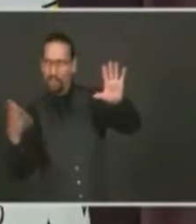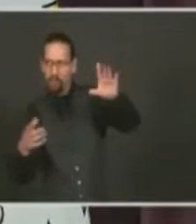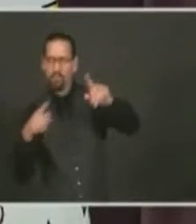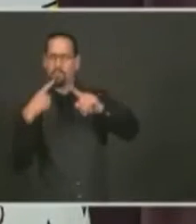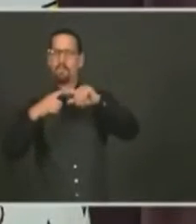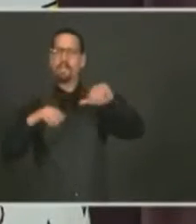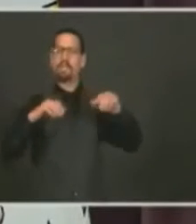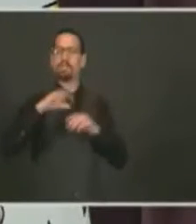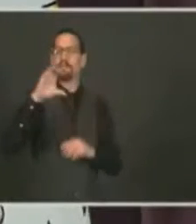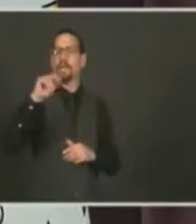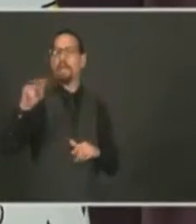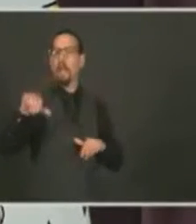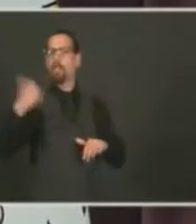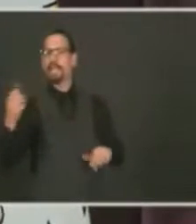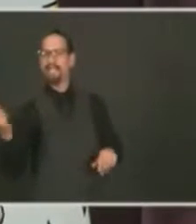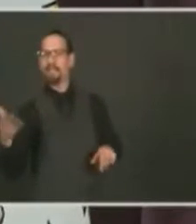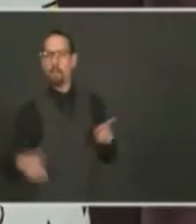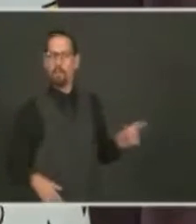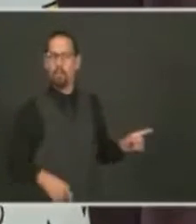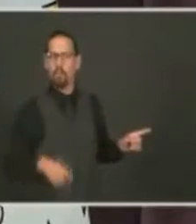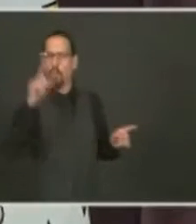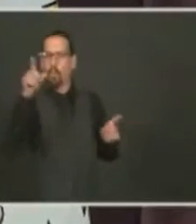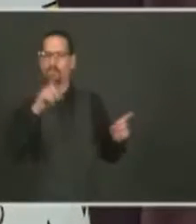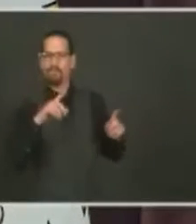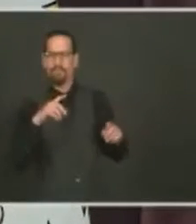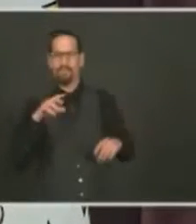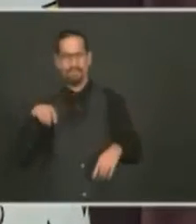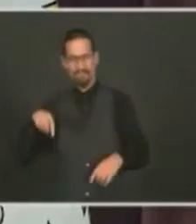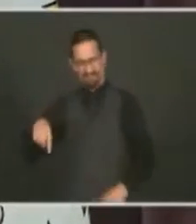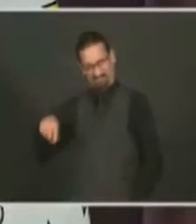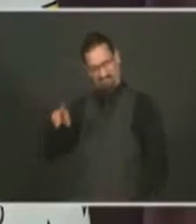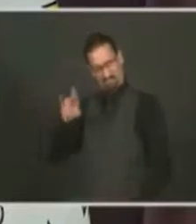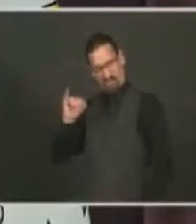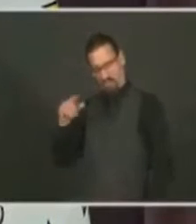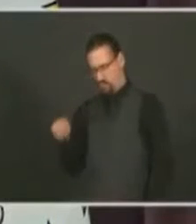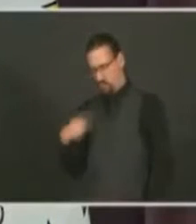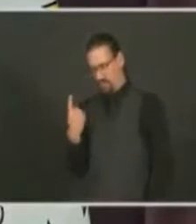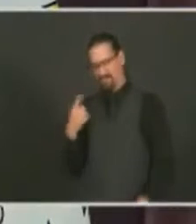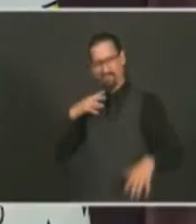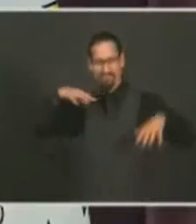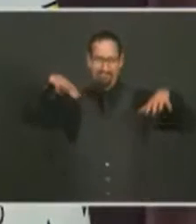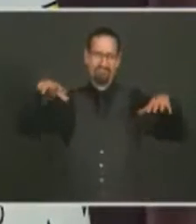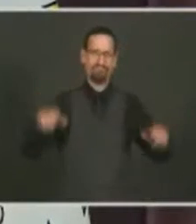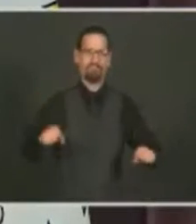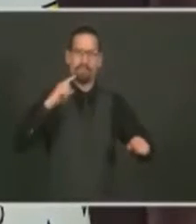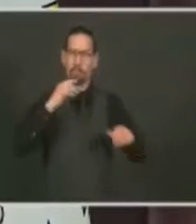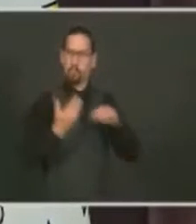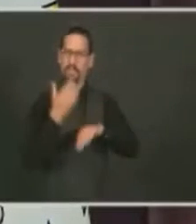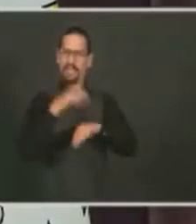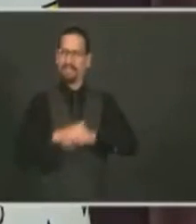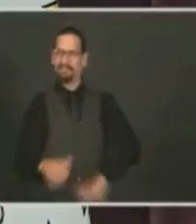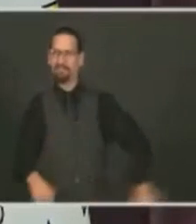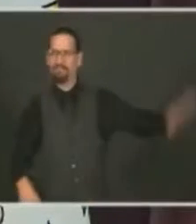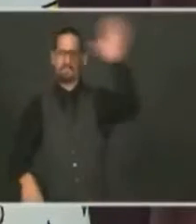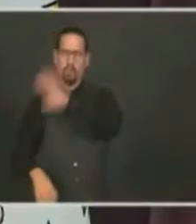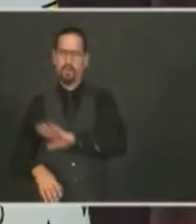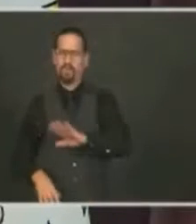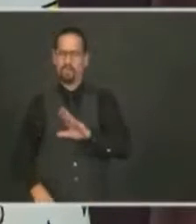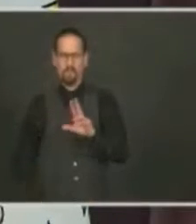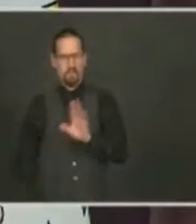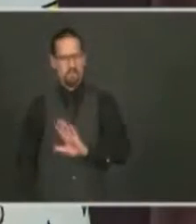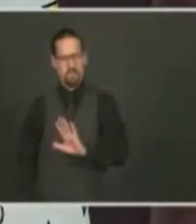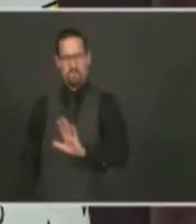So I don't think that it is, as you say, a monopoly or weaponizing that